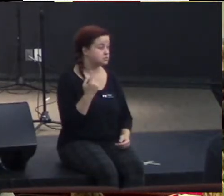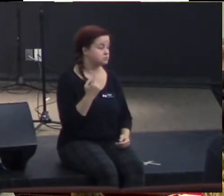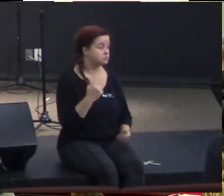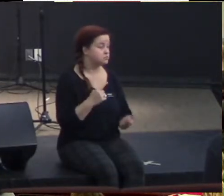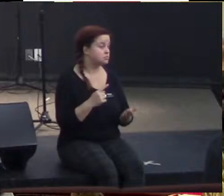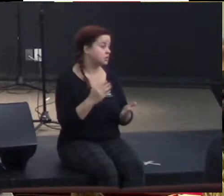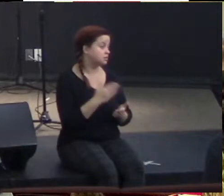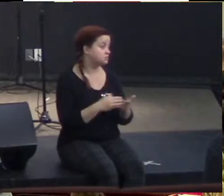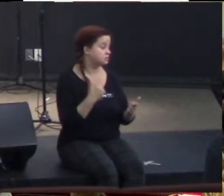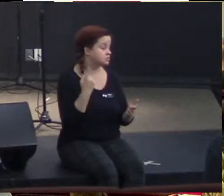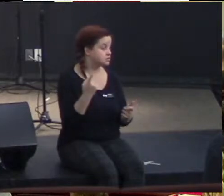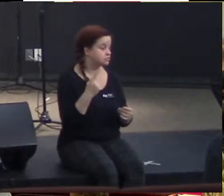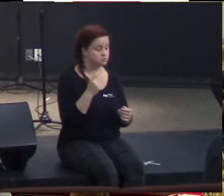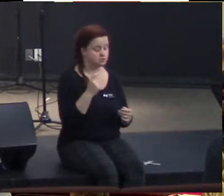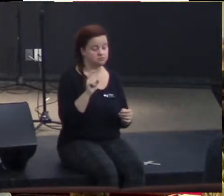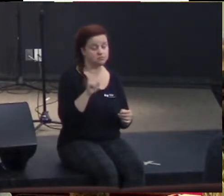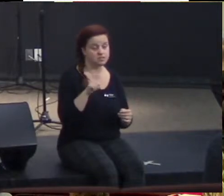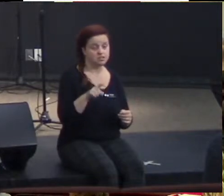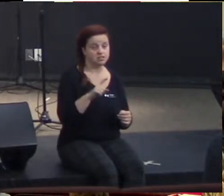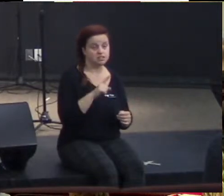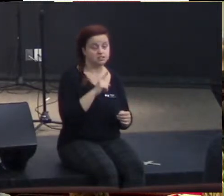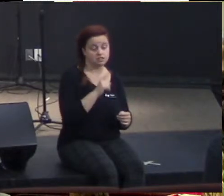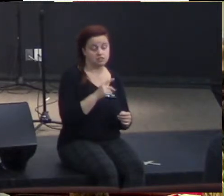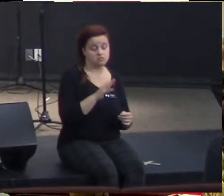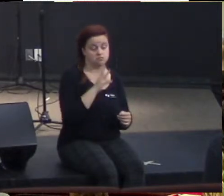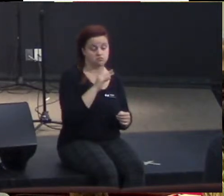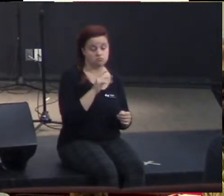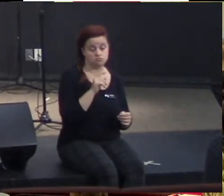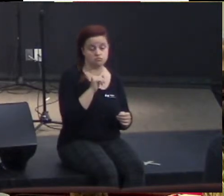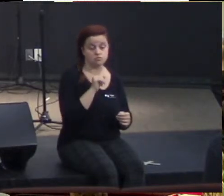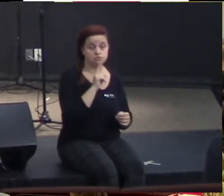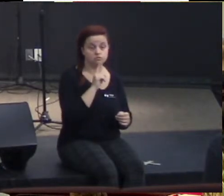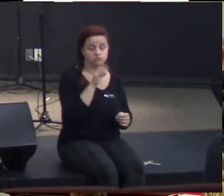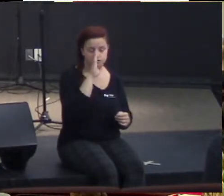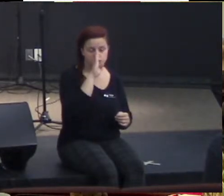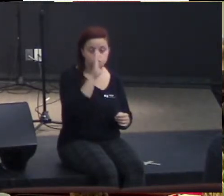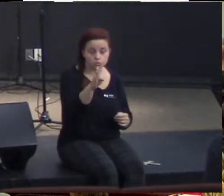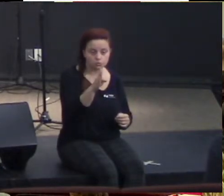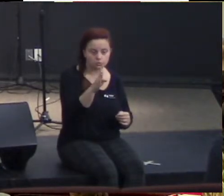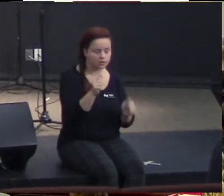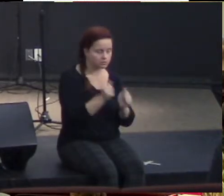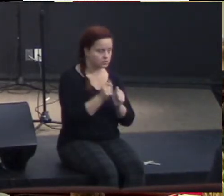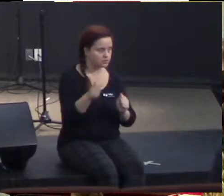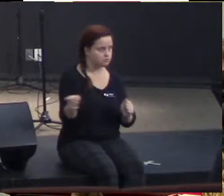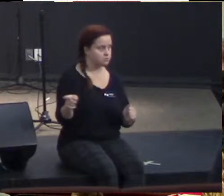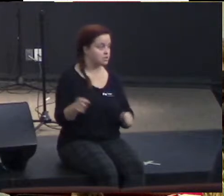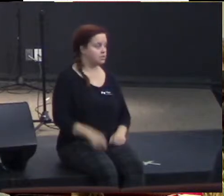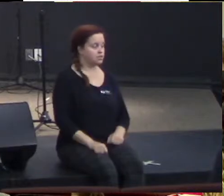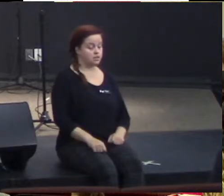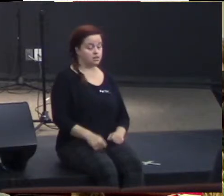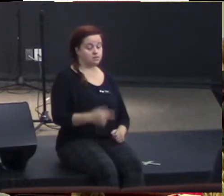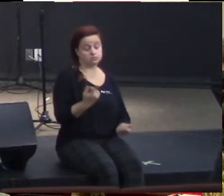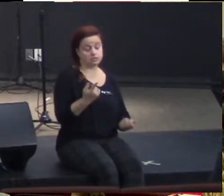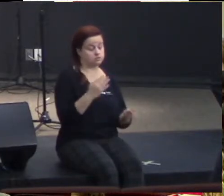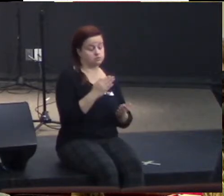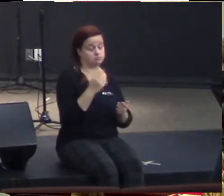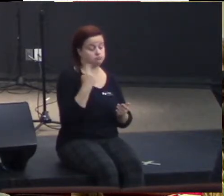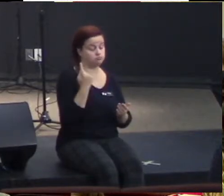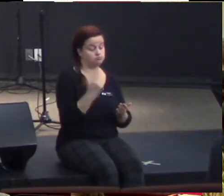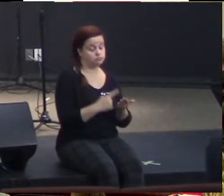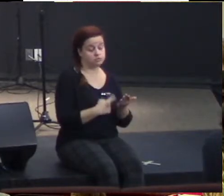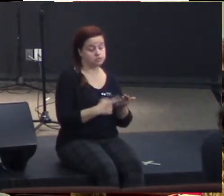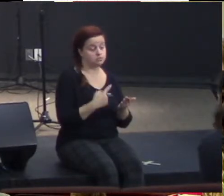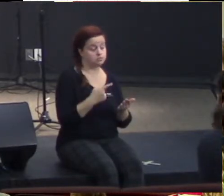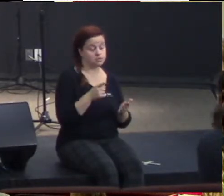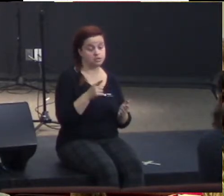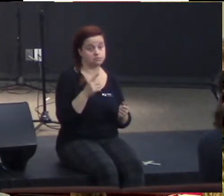direct truth to you. But I'm talking about when you speak direct truth and then you're like, deuces. It's like